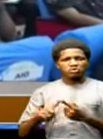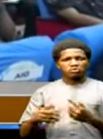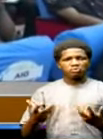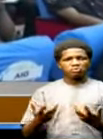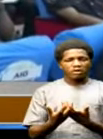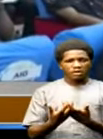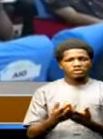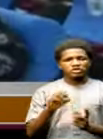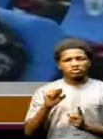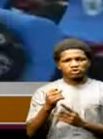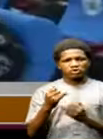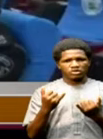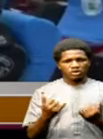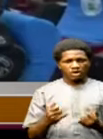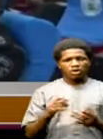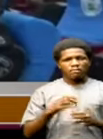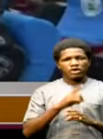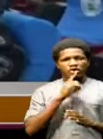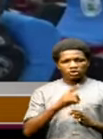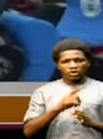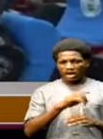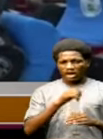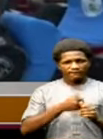and ensuring orderliness.